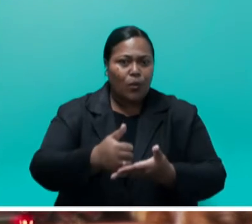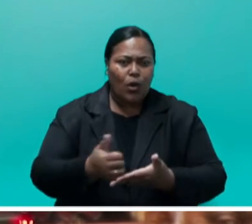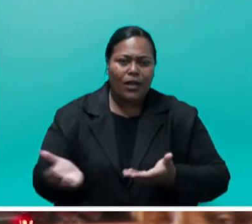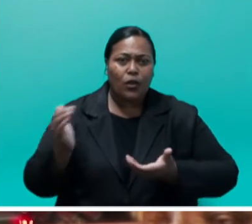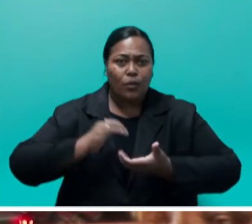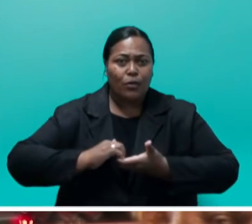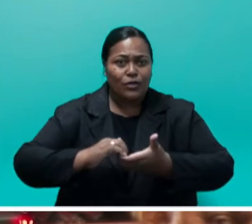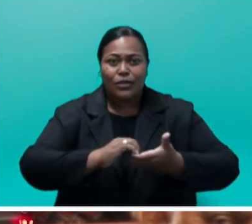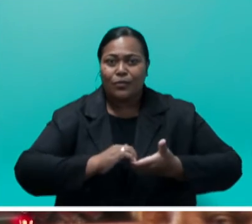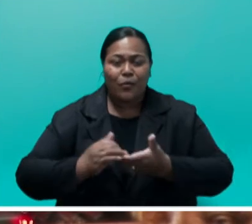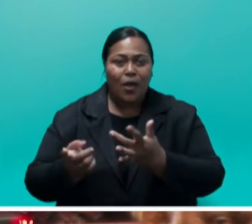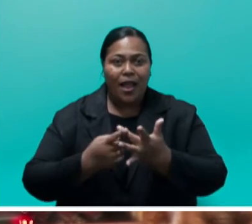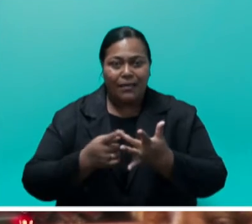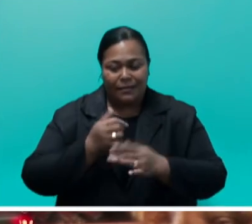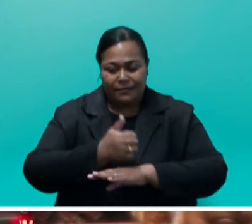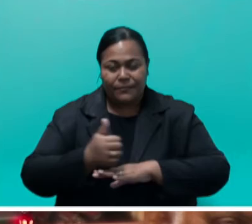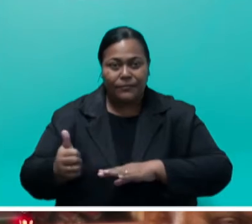government ministries and stakeholders.